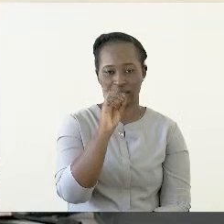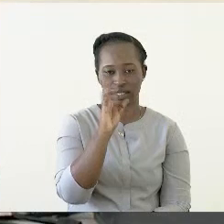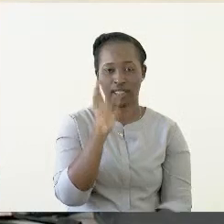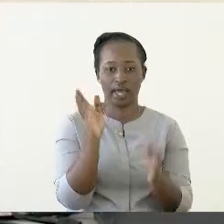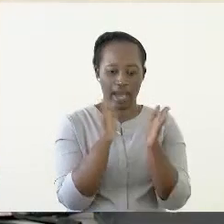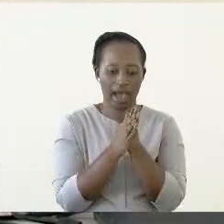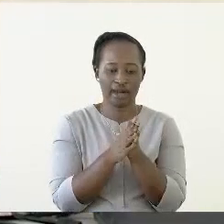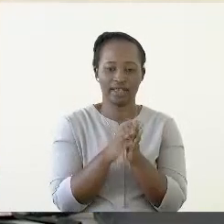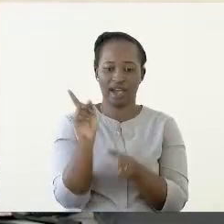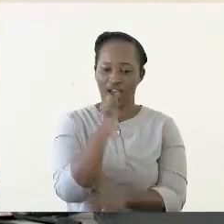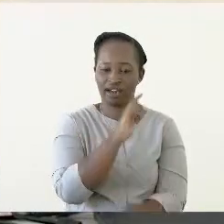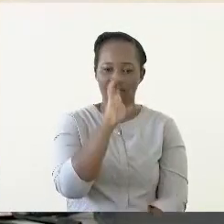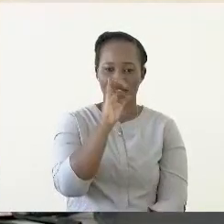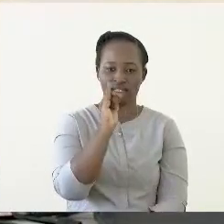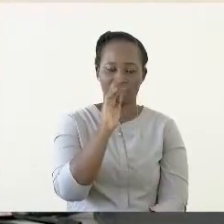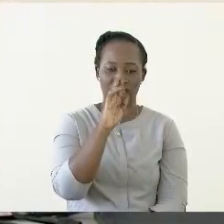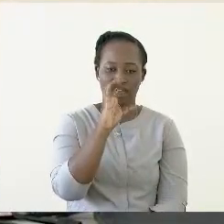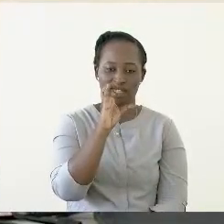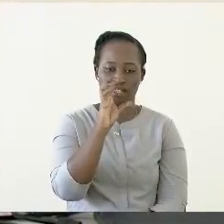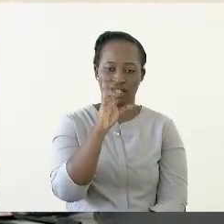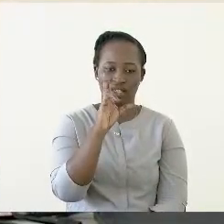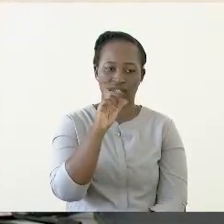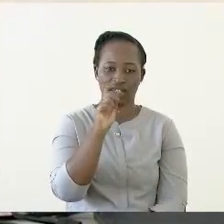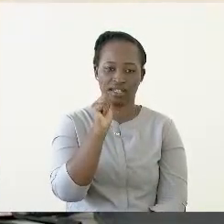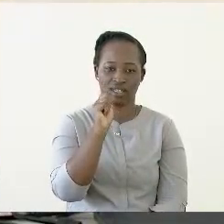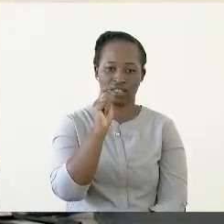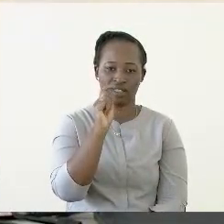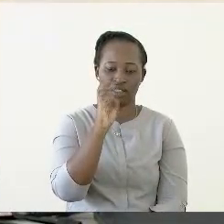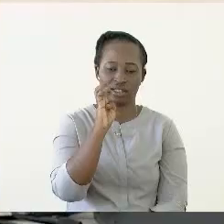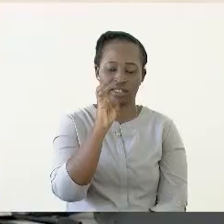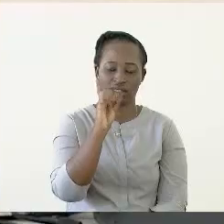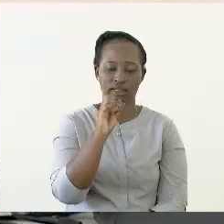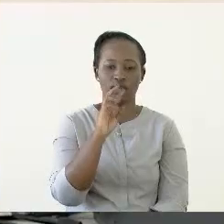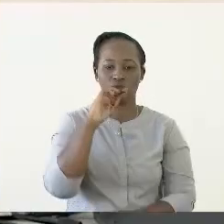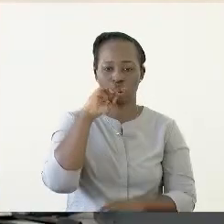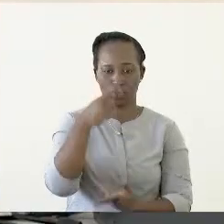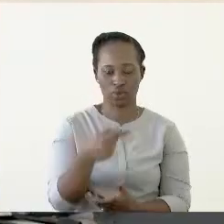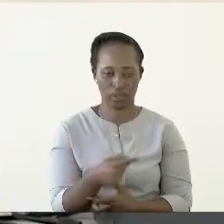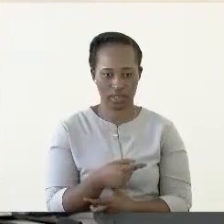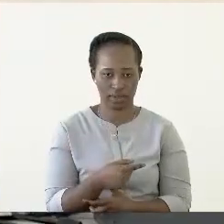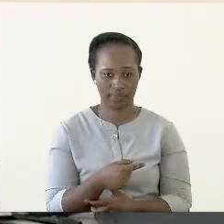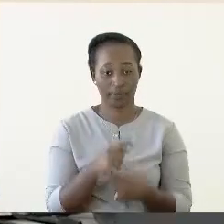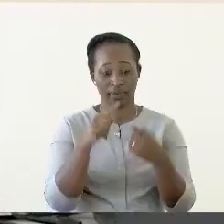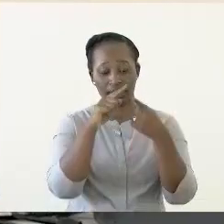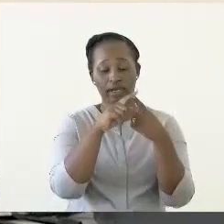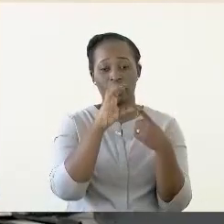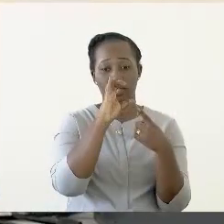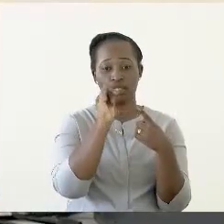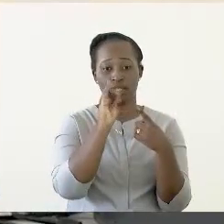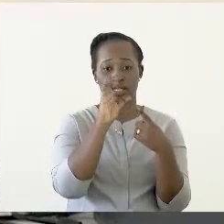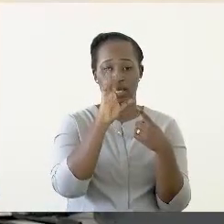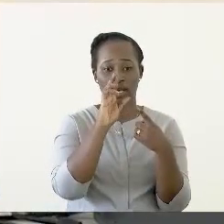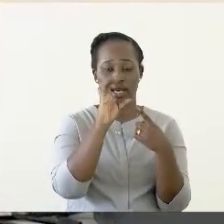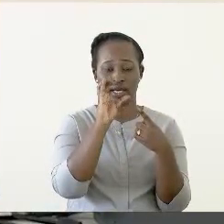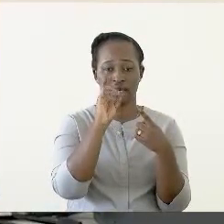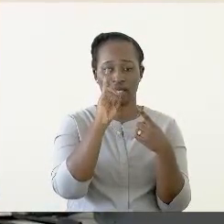Saturated and unsaturated solutions. What is a saturated solution? A saturated solution is a